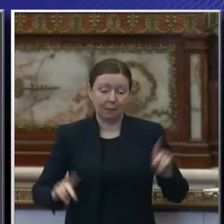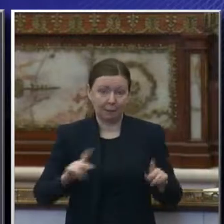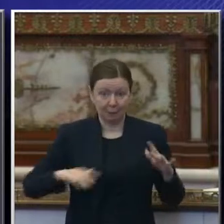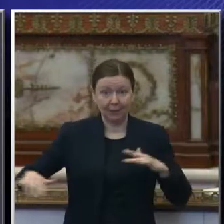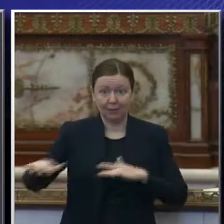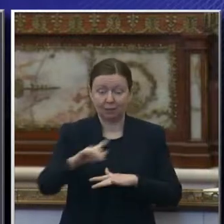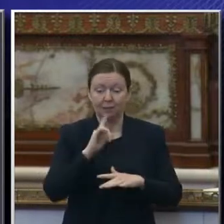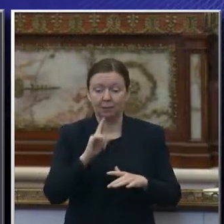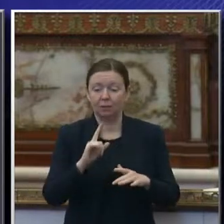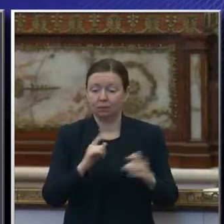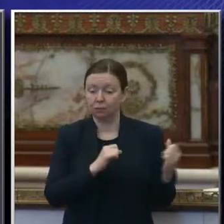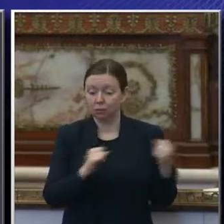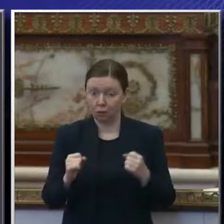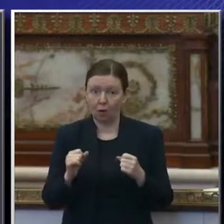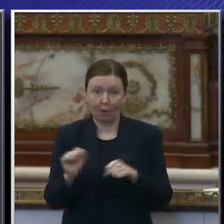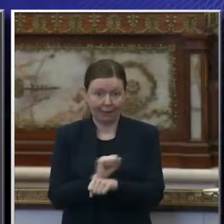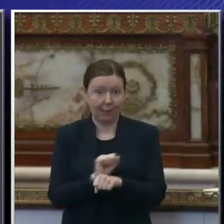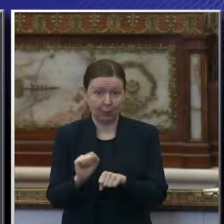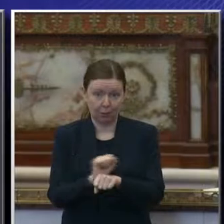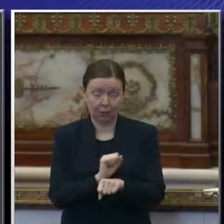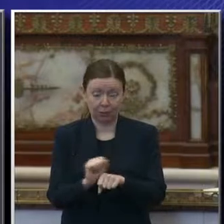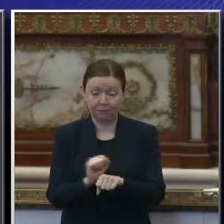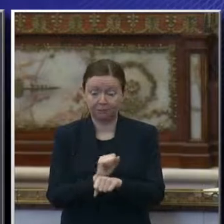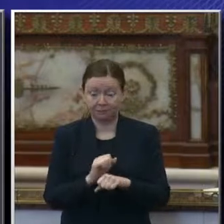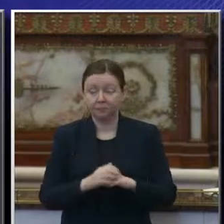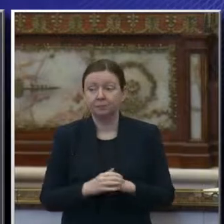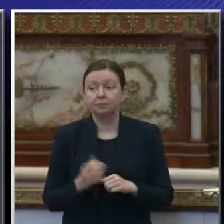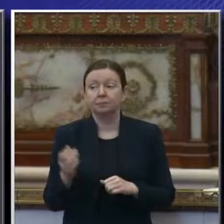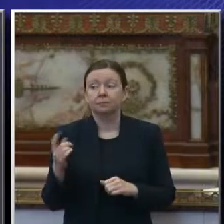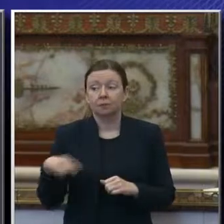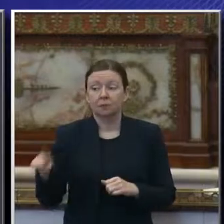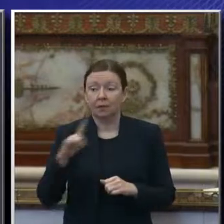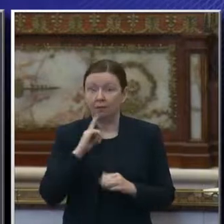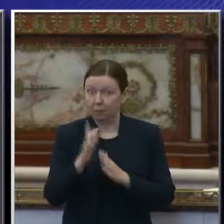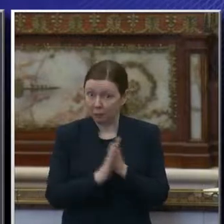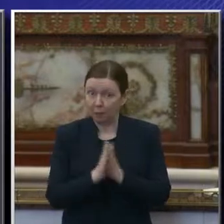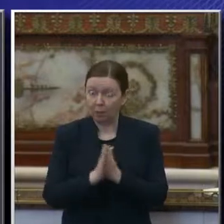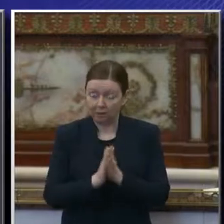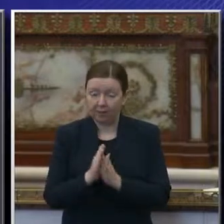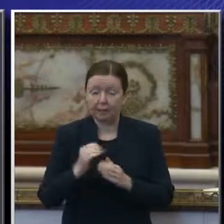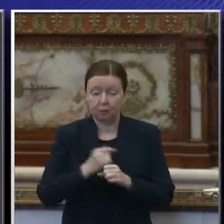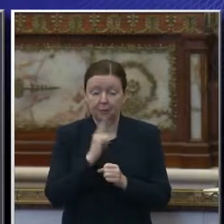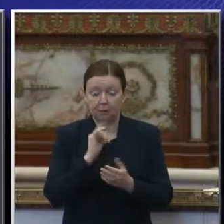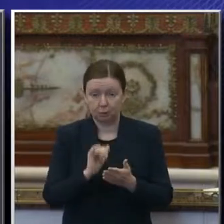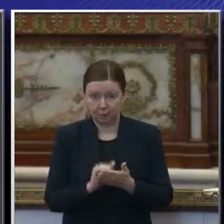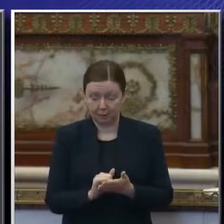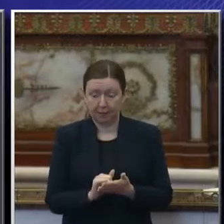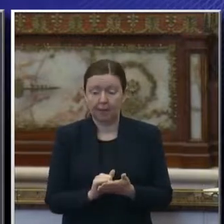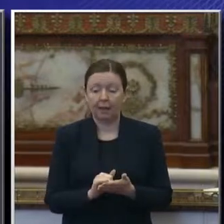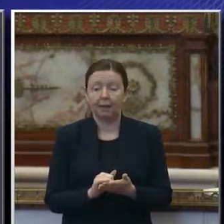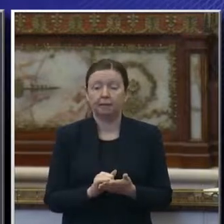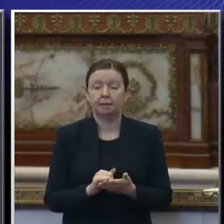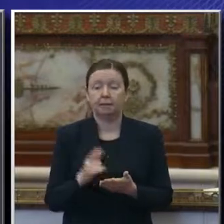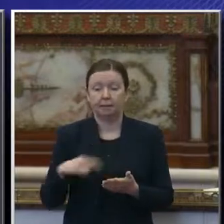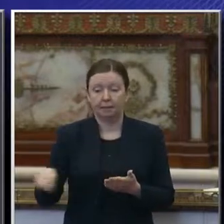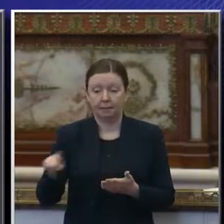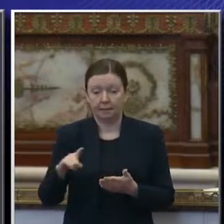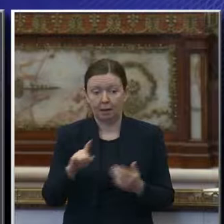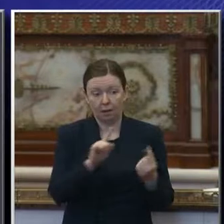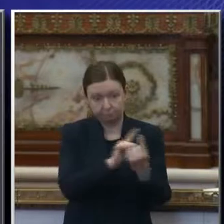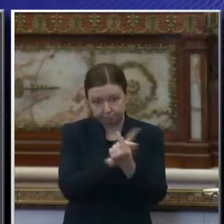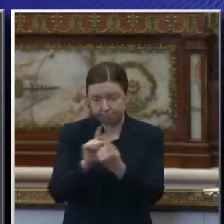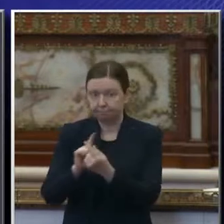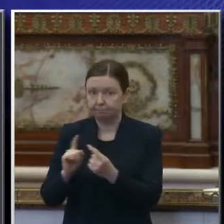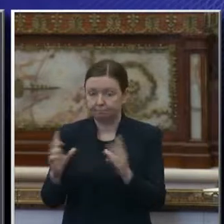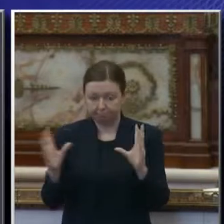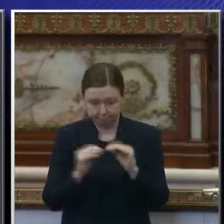that there is such a strong labor force. So they are going to be very motivated to make sure that, they are meeting and doing the